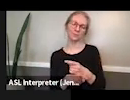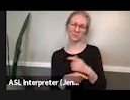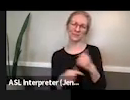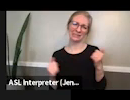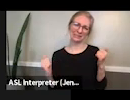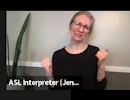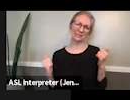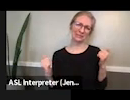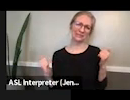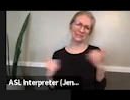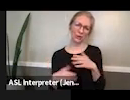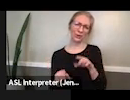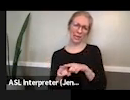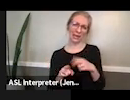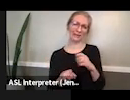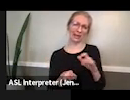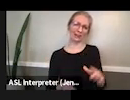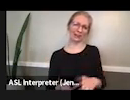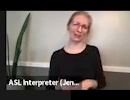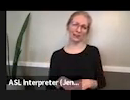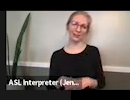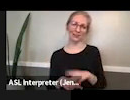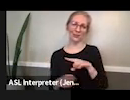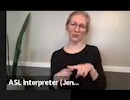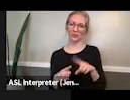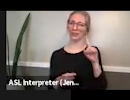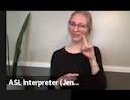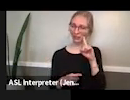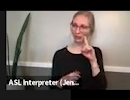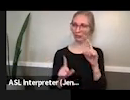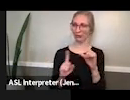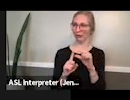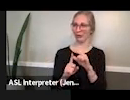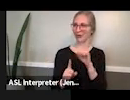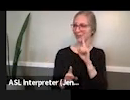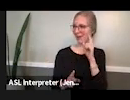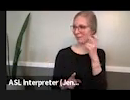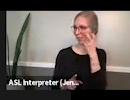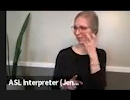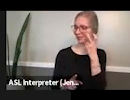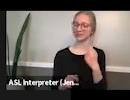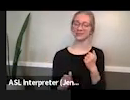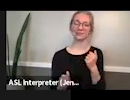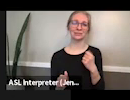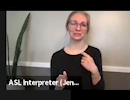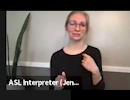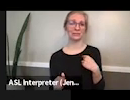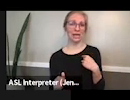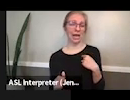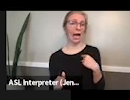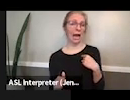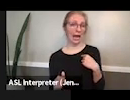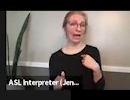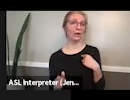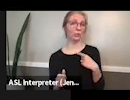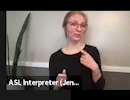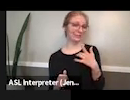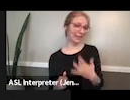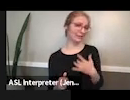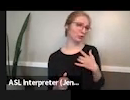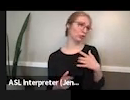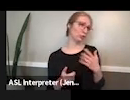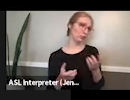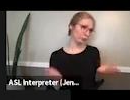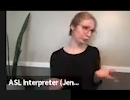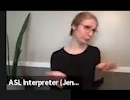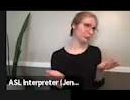as hell when you hear deafblindness. I think the kinds of things that I would reassure a family about, Lisa, chime